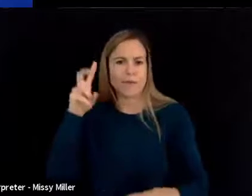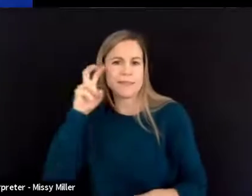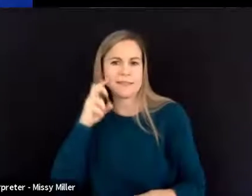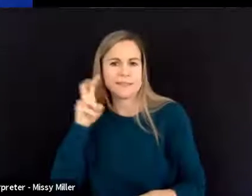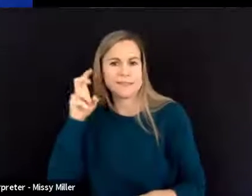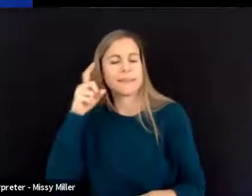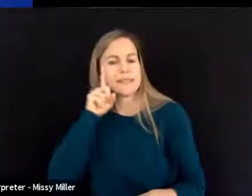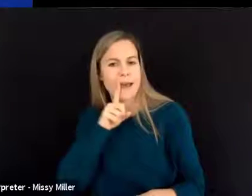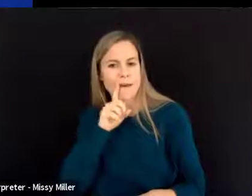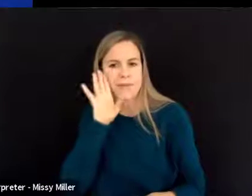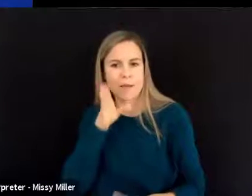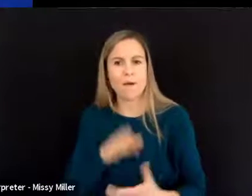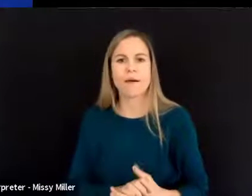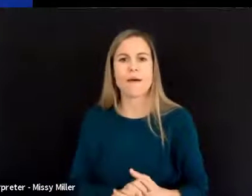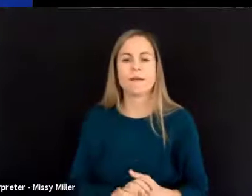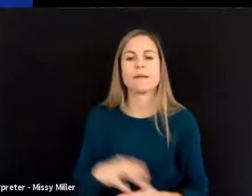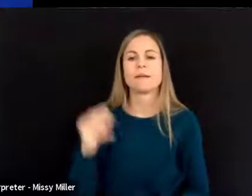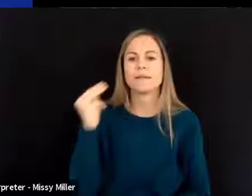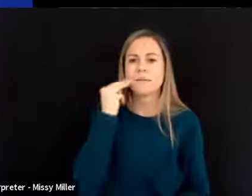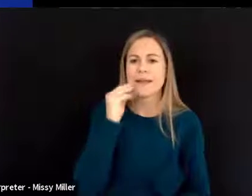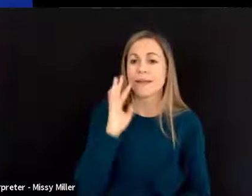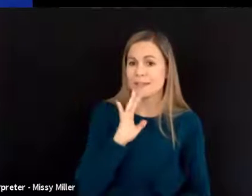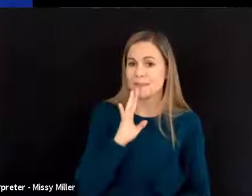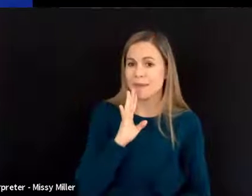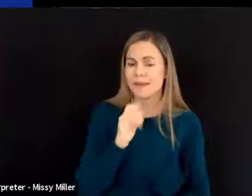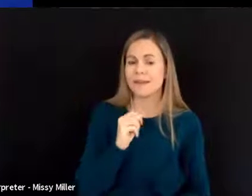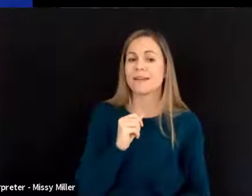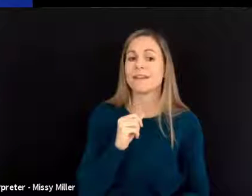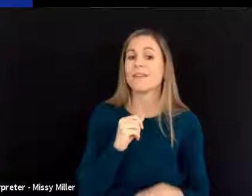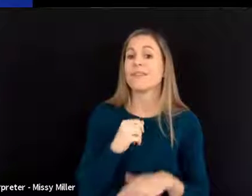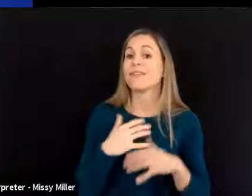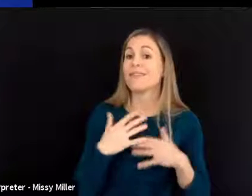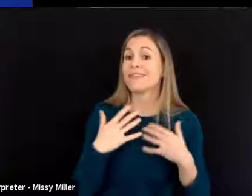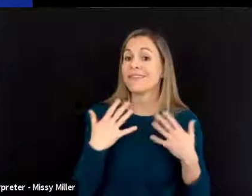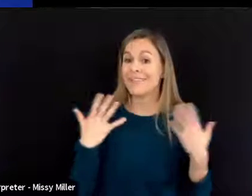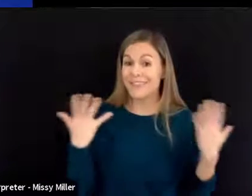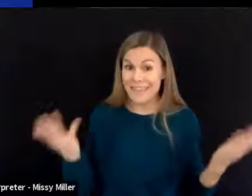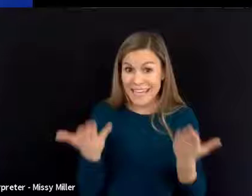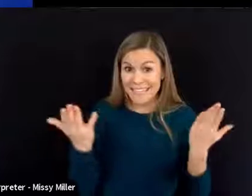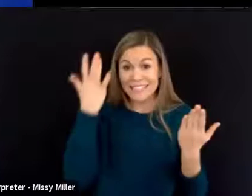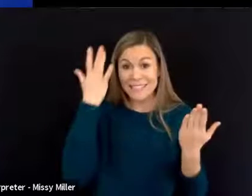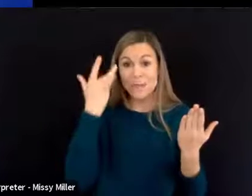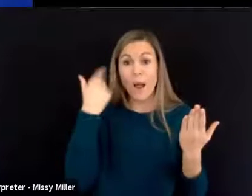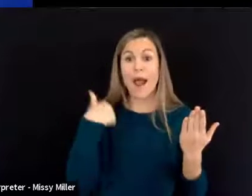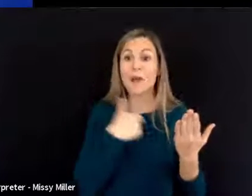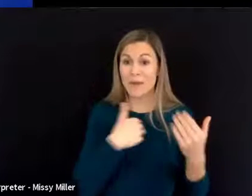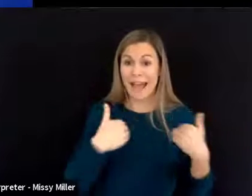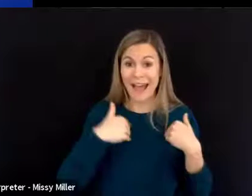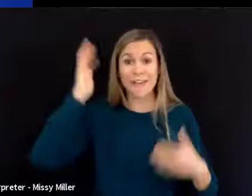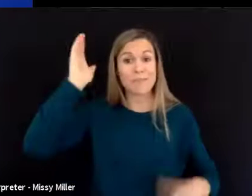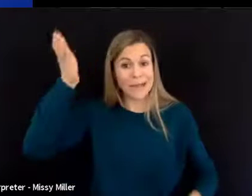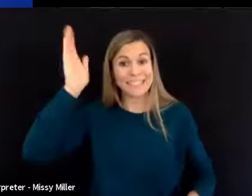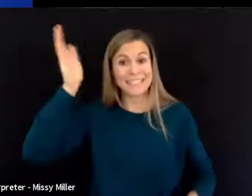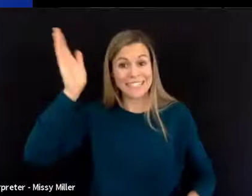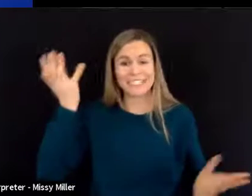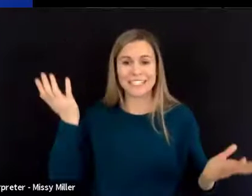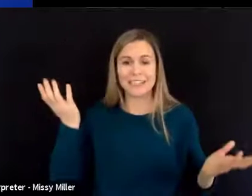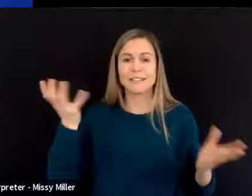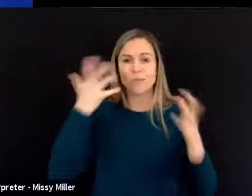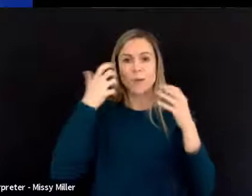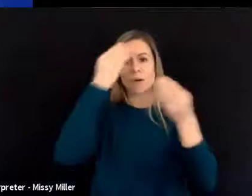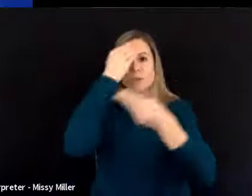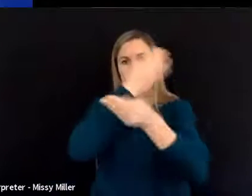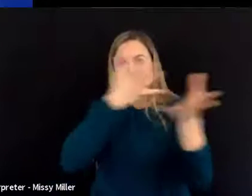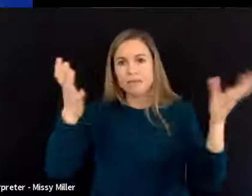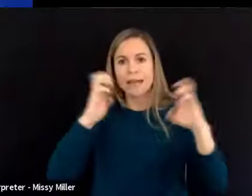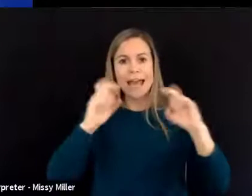And so this is Marilyn speaking. And this is why we have these great short sessions to educate all of our awesome providers out there